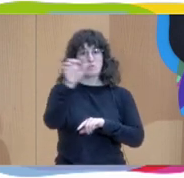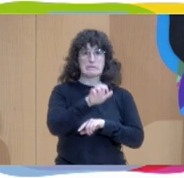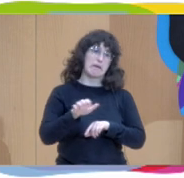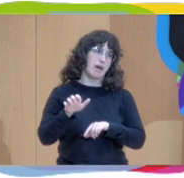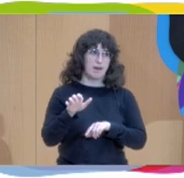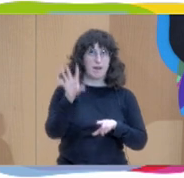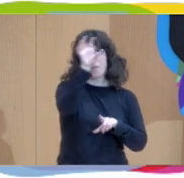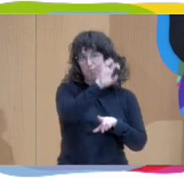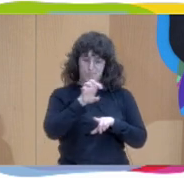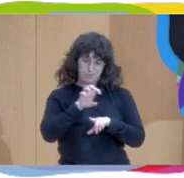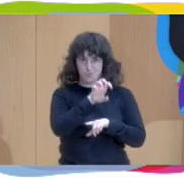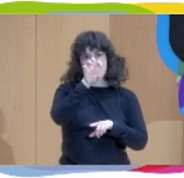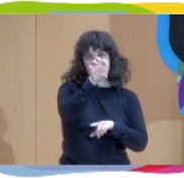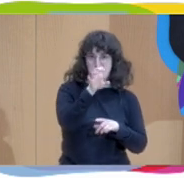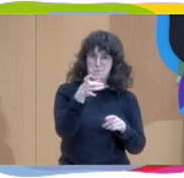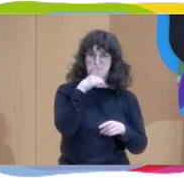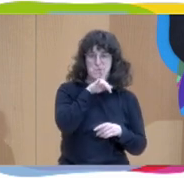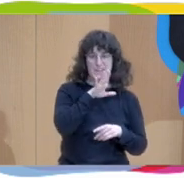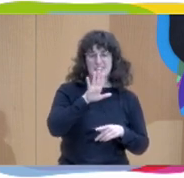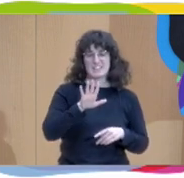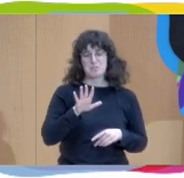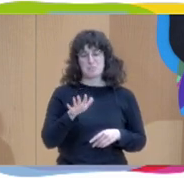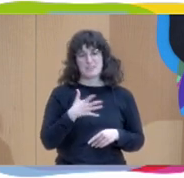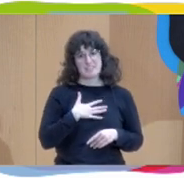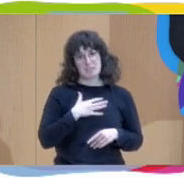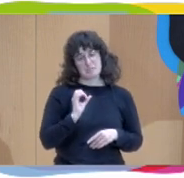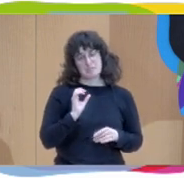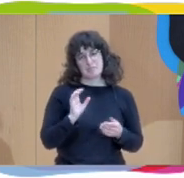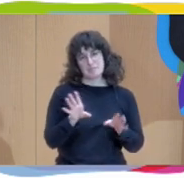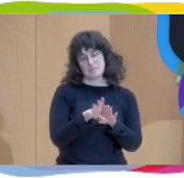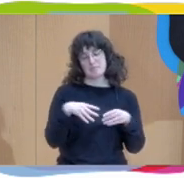There will be official versions on the GoBerner's side.